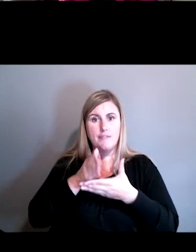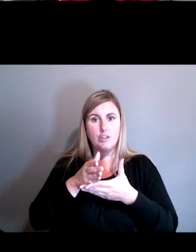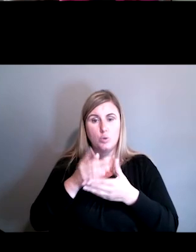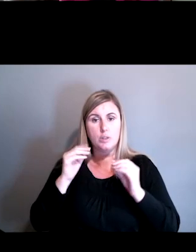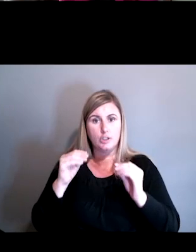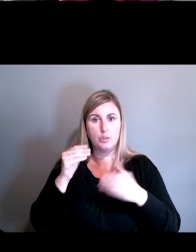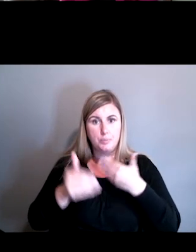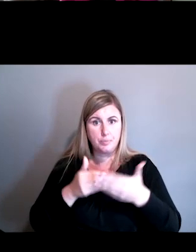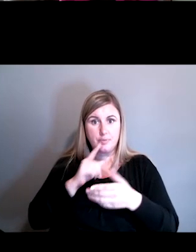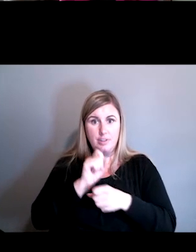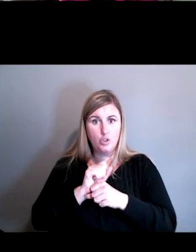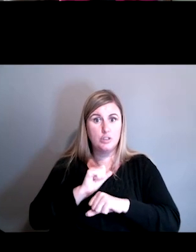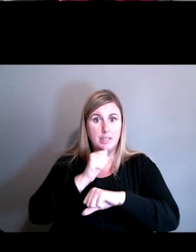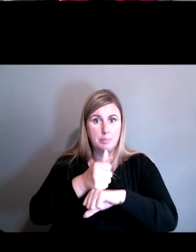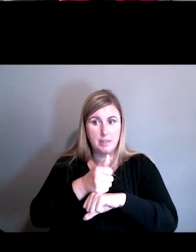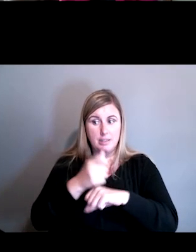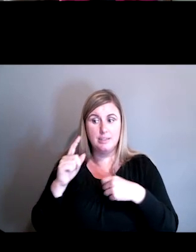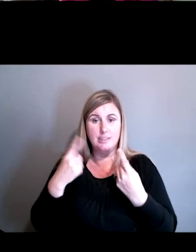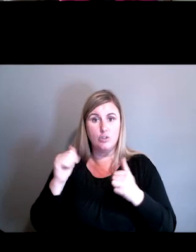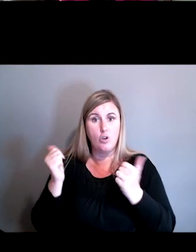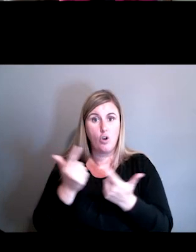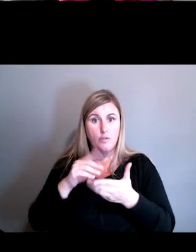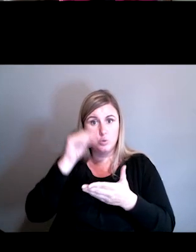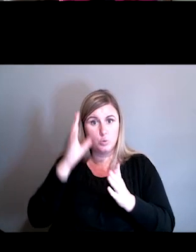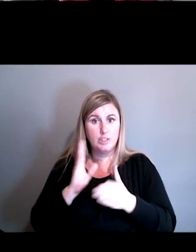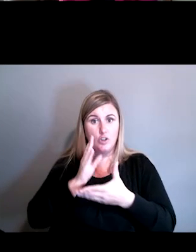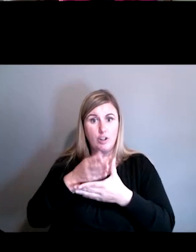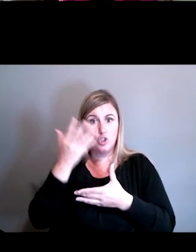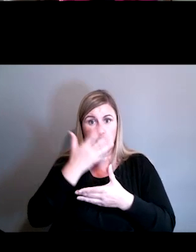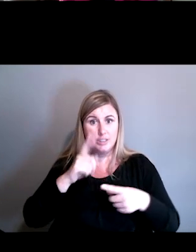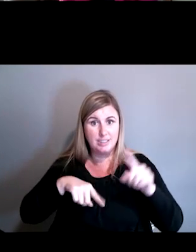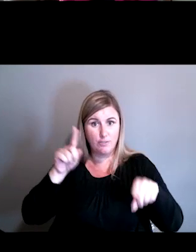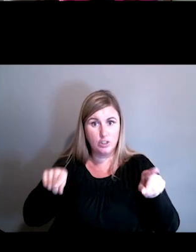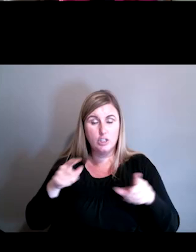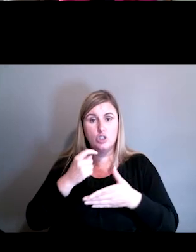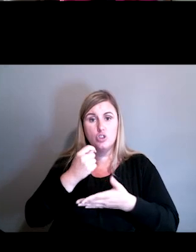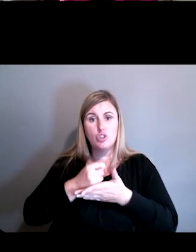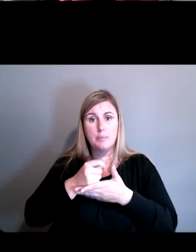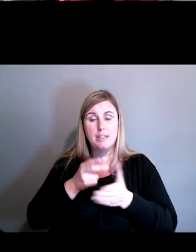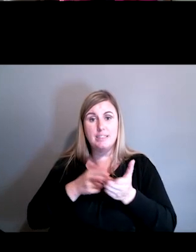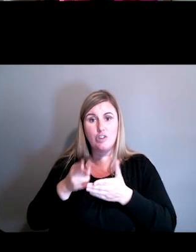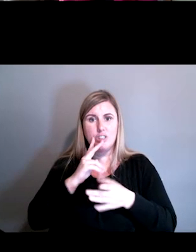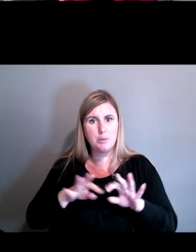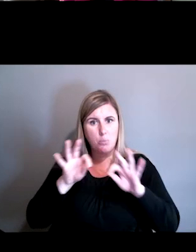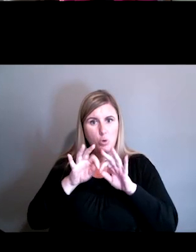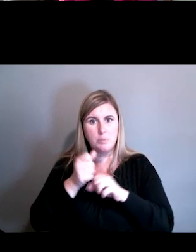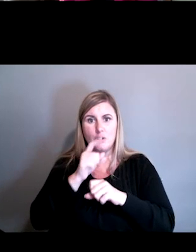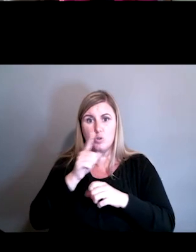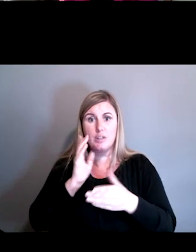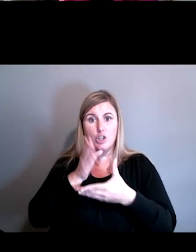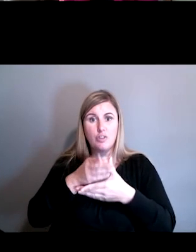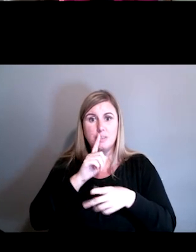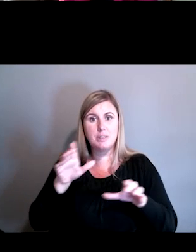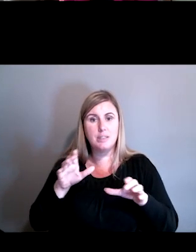students' interventions look different, treatment integrity is important to be sure that the intervention is being implemented the same way across all staff members